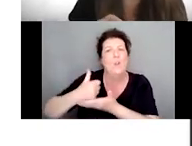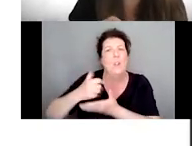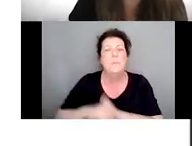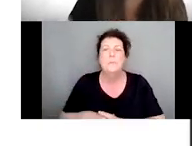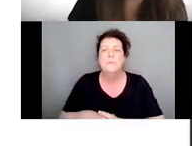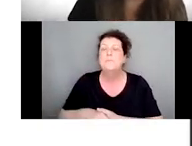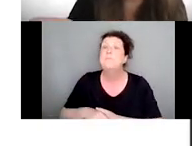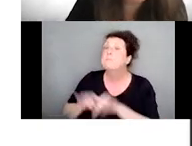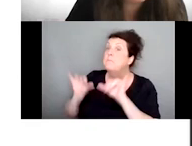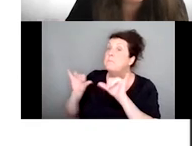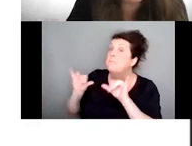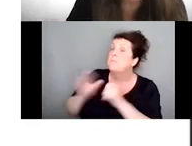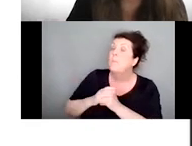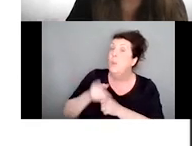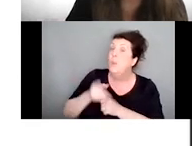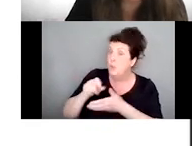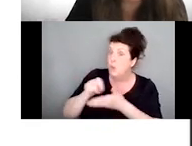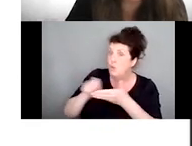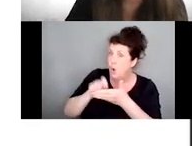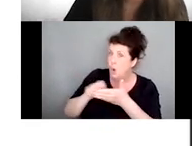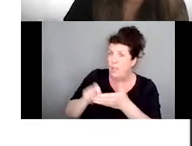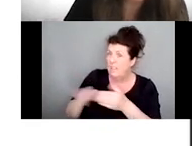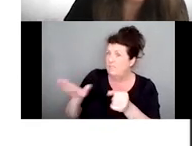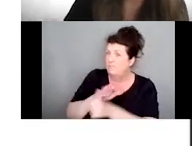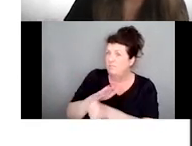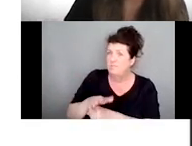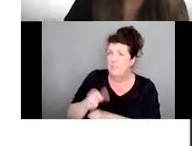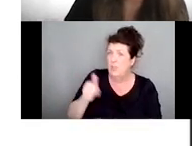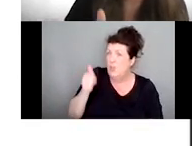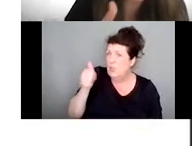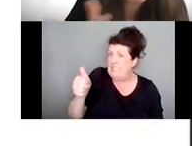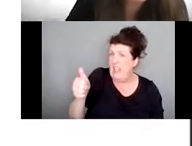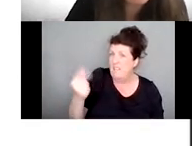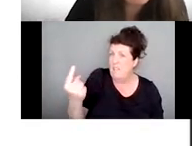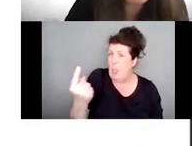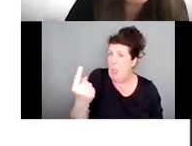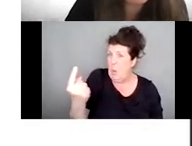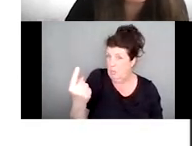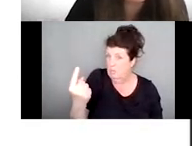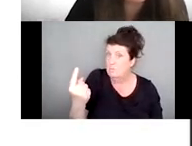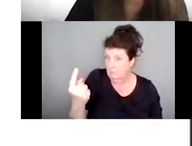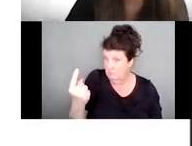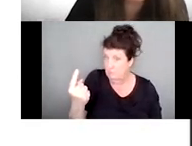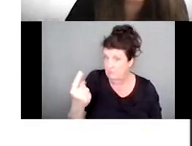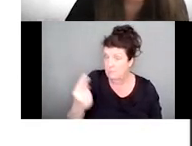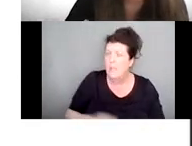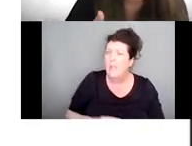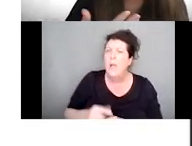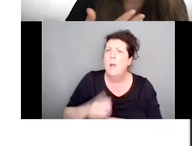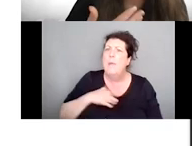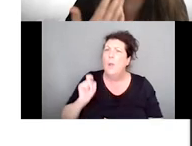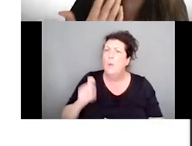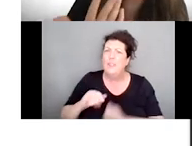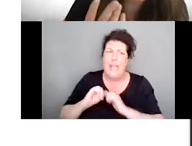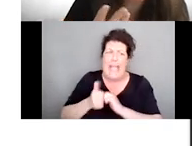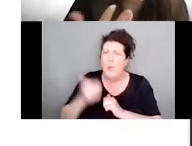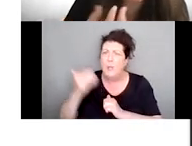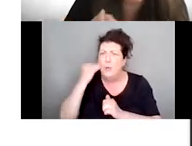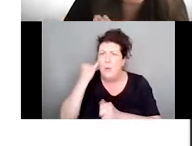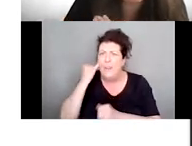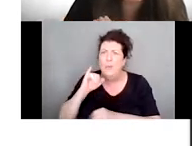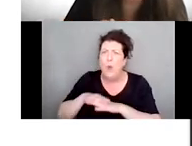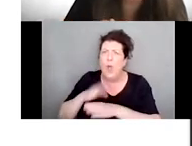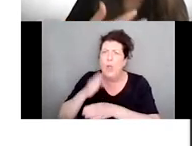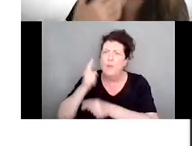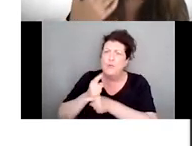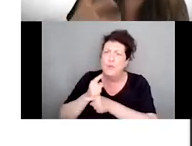so you wrote this totally on your own. Mike, I mean, my question for you is, how did you know if you were on the right track? mean,